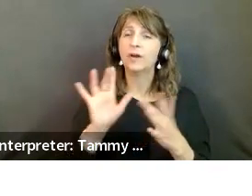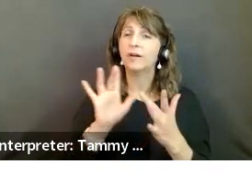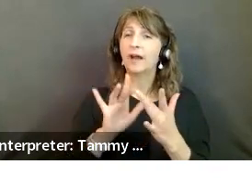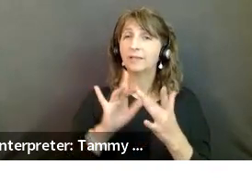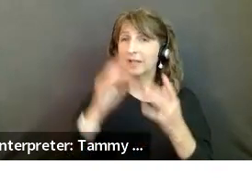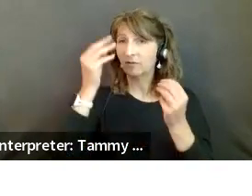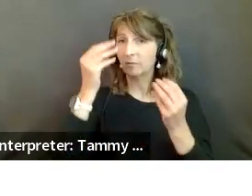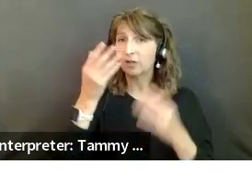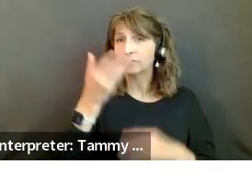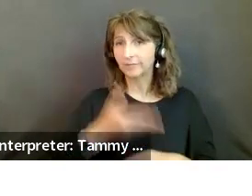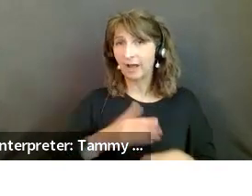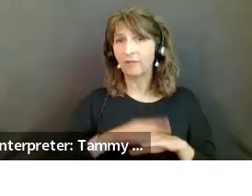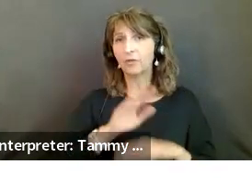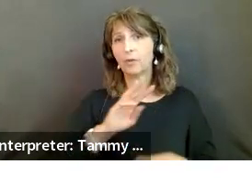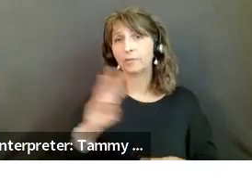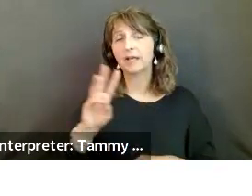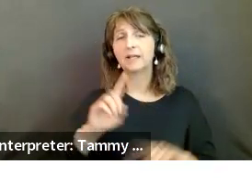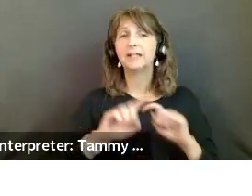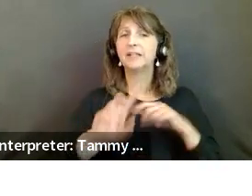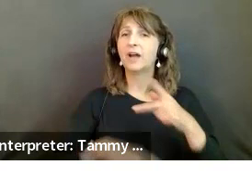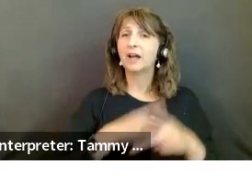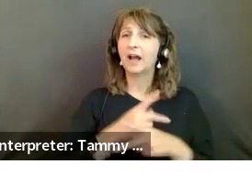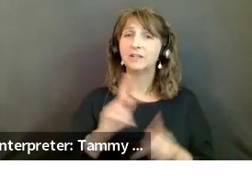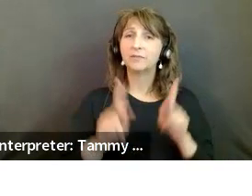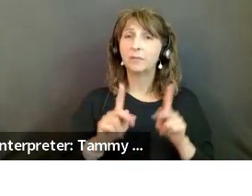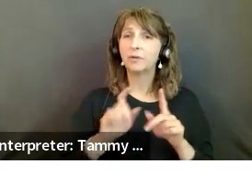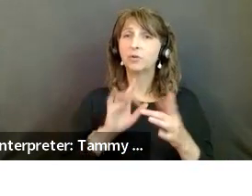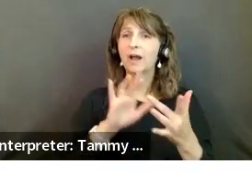information numbers and the types of people to call. So we have